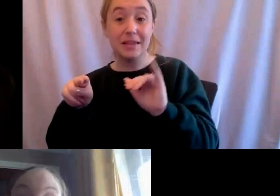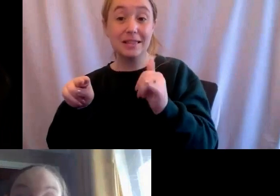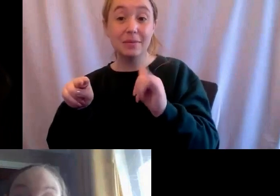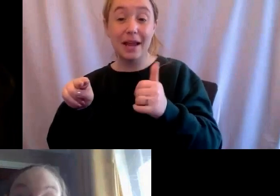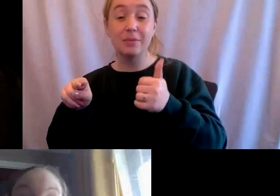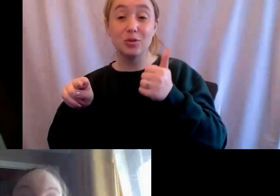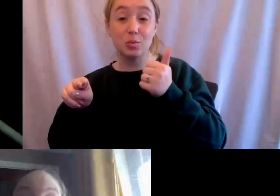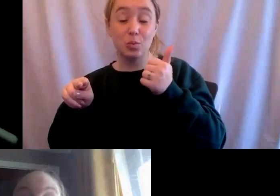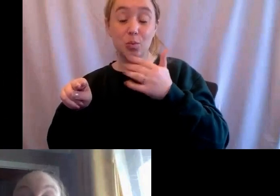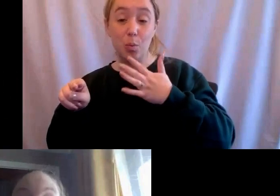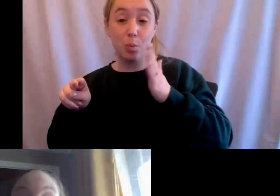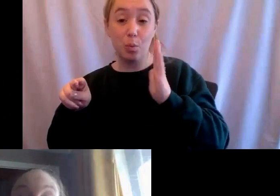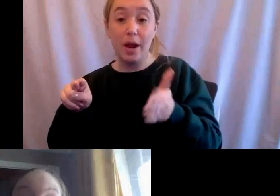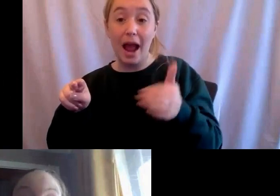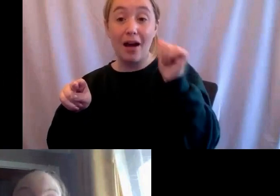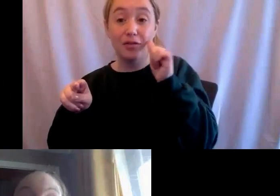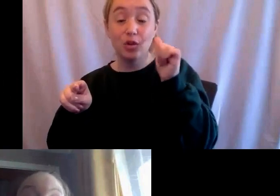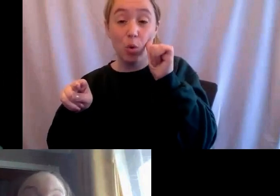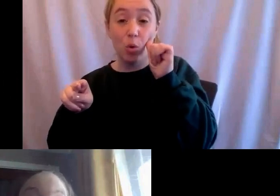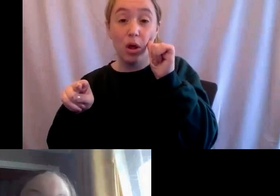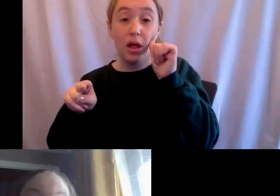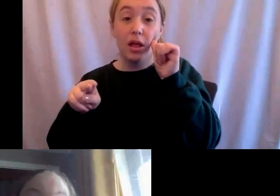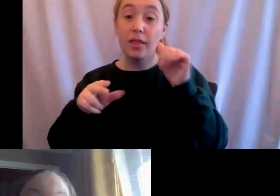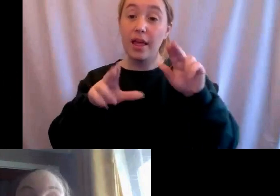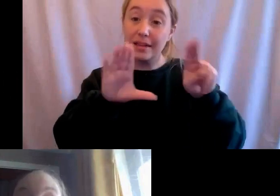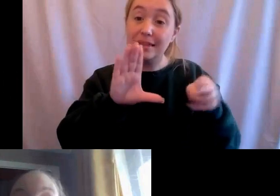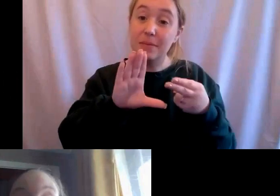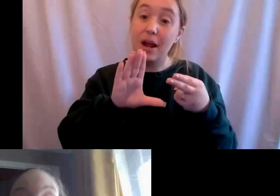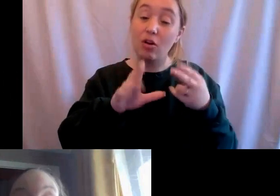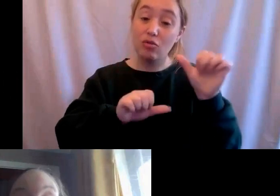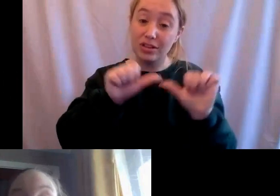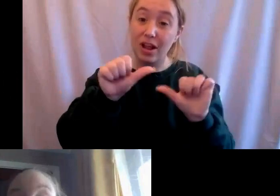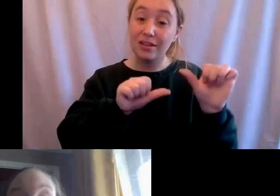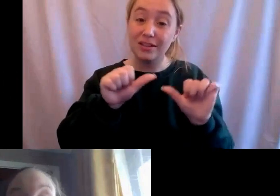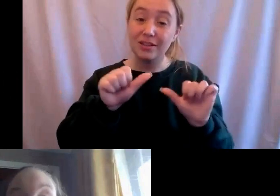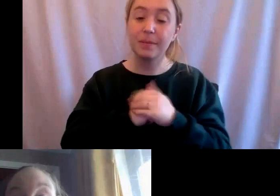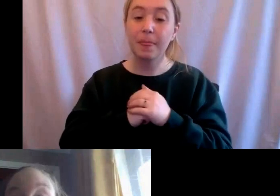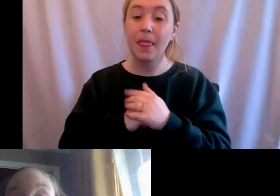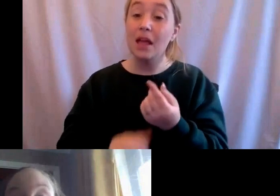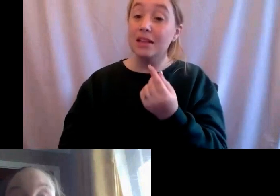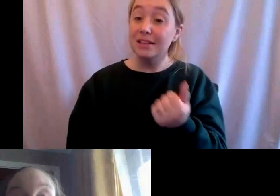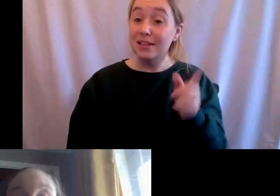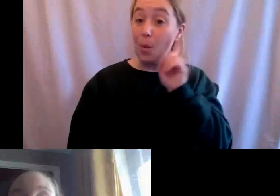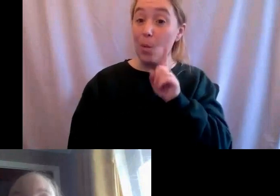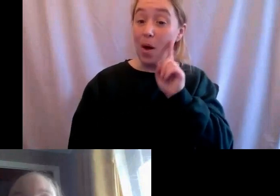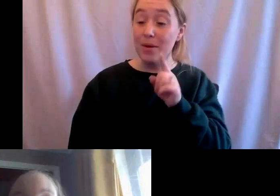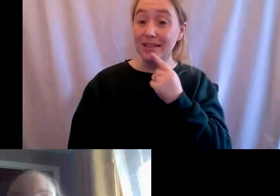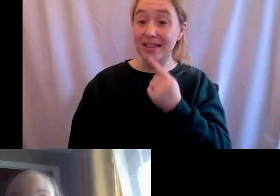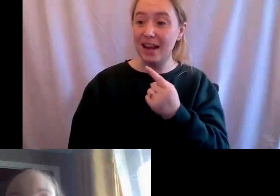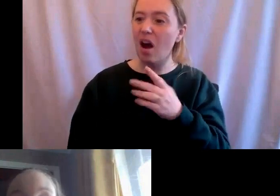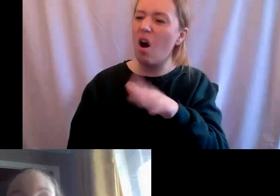coming in for an examination. Could you just do my smear test? And as Irene said, I get involved in all sorts of national projects. And one